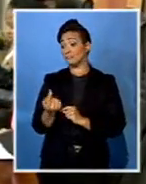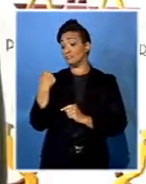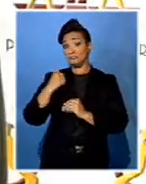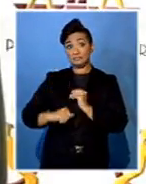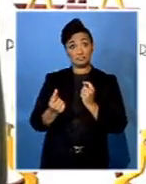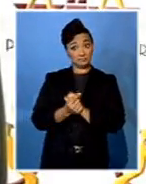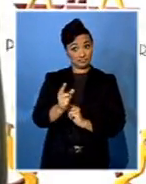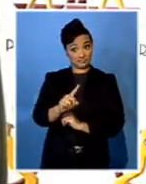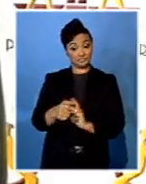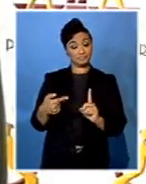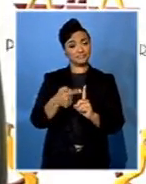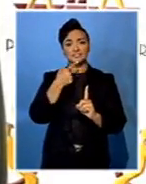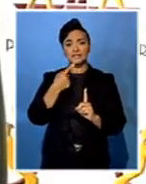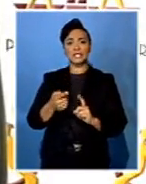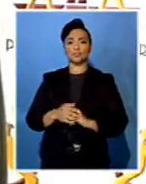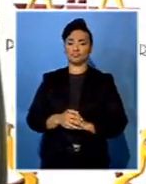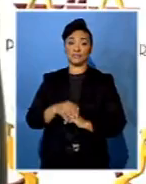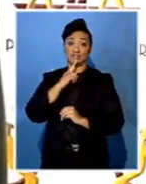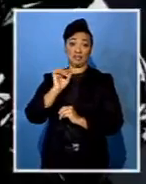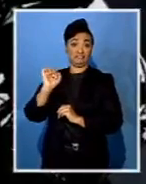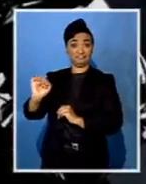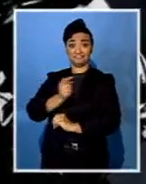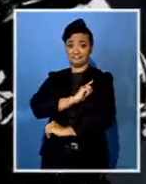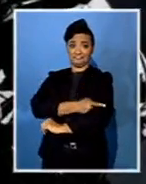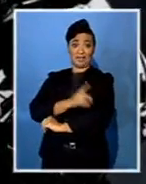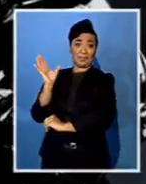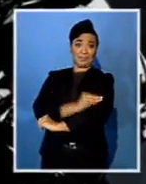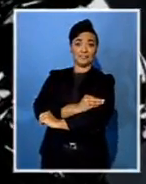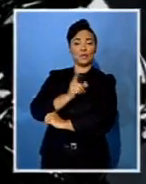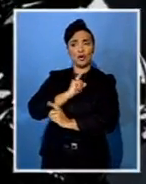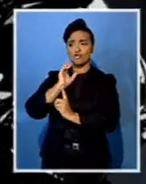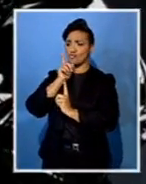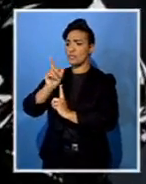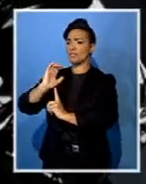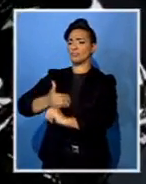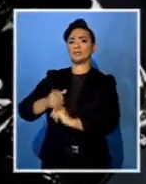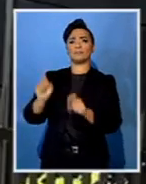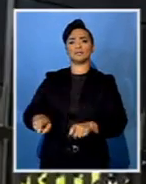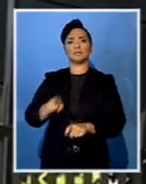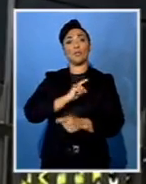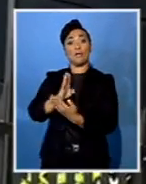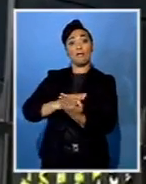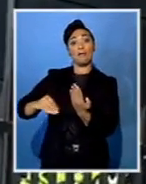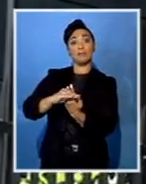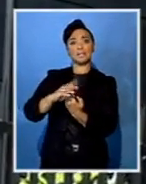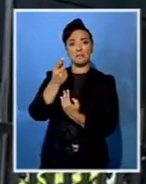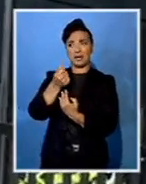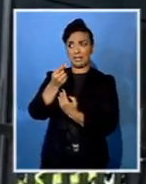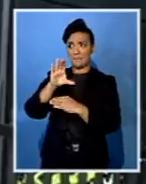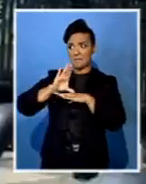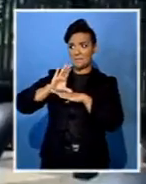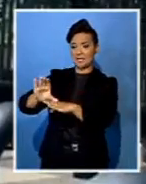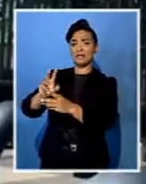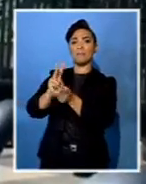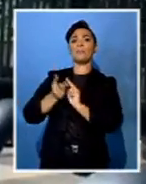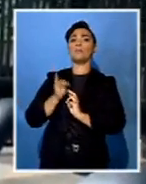Last month, Mkhwebane said that the bank had failed in its duties to protect the public by not ensuring that ABSA repaid an